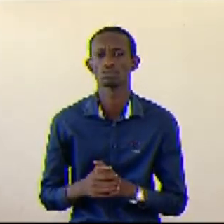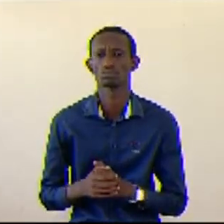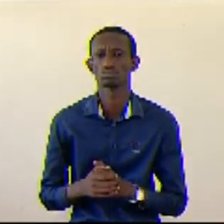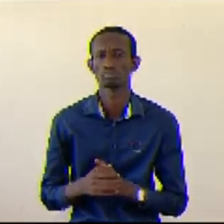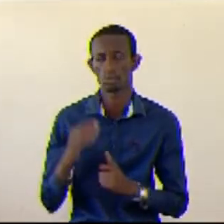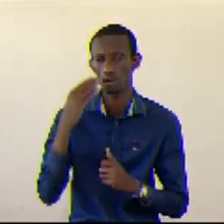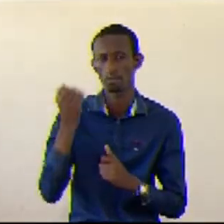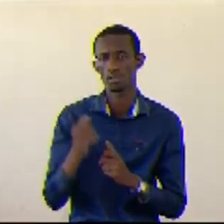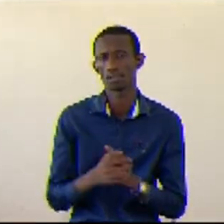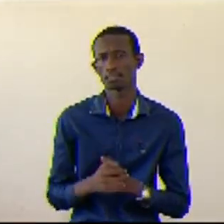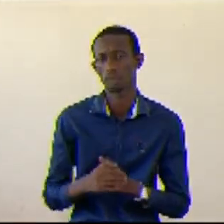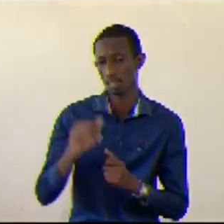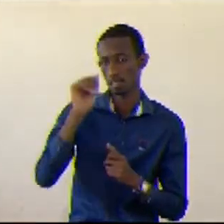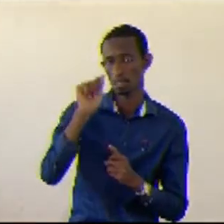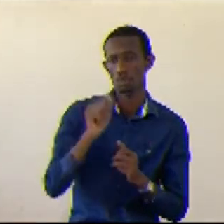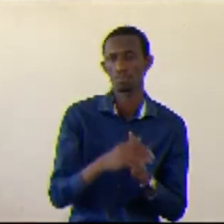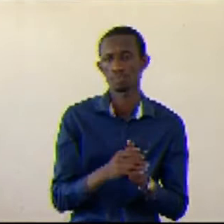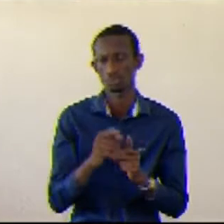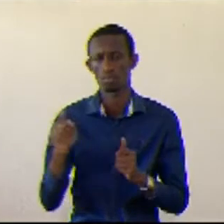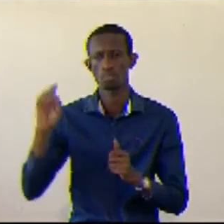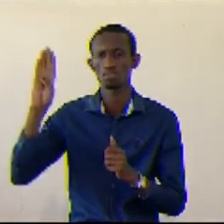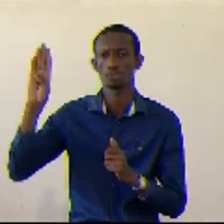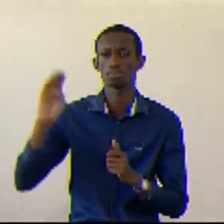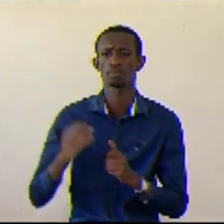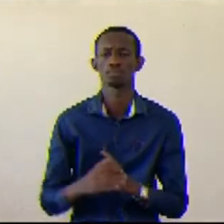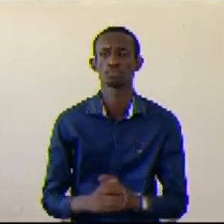A and B